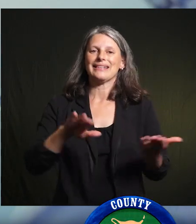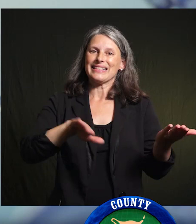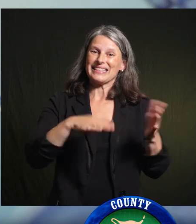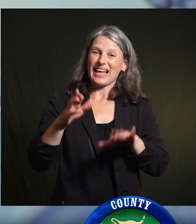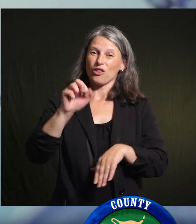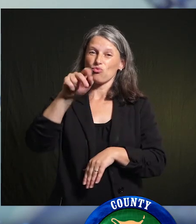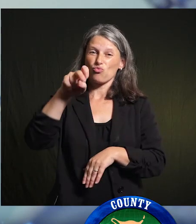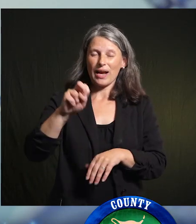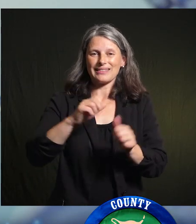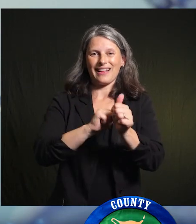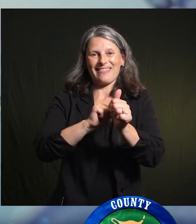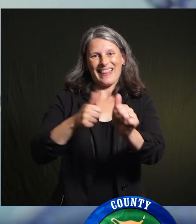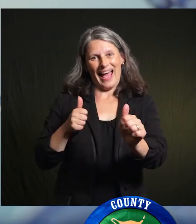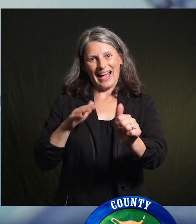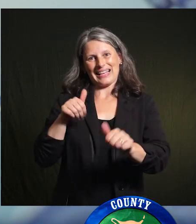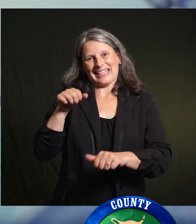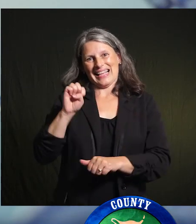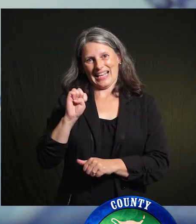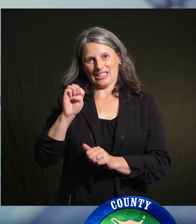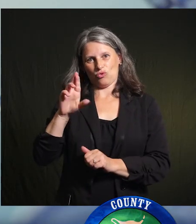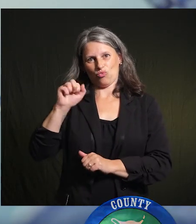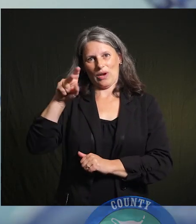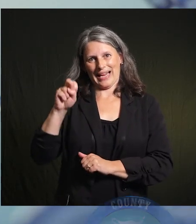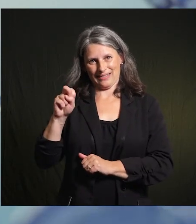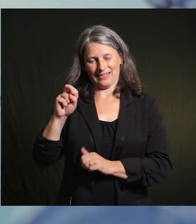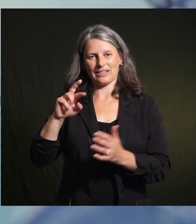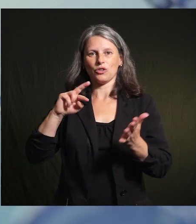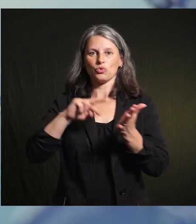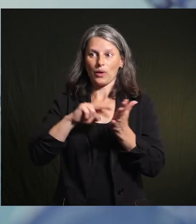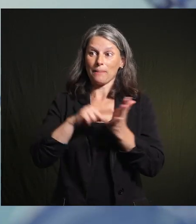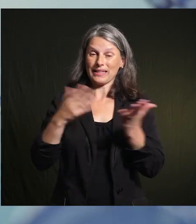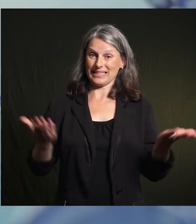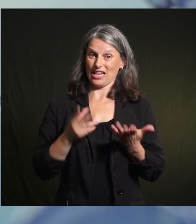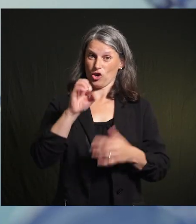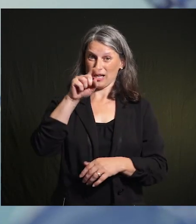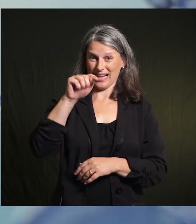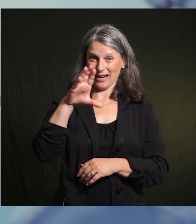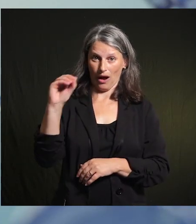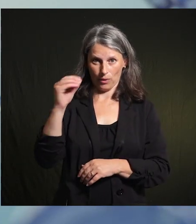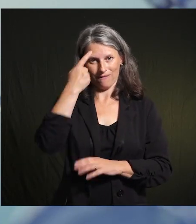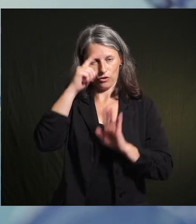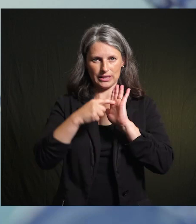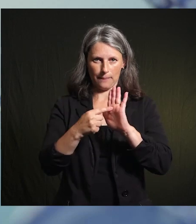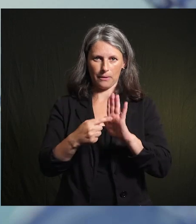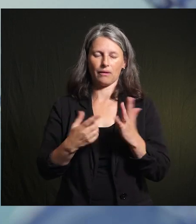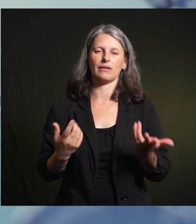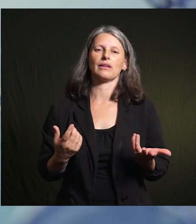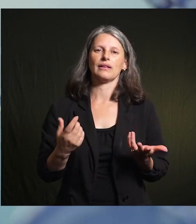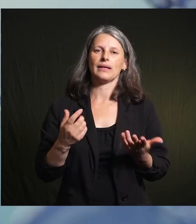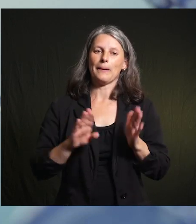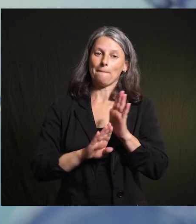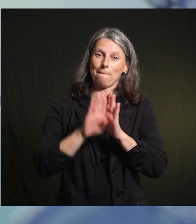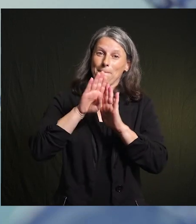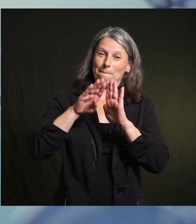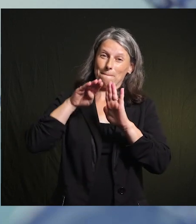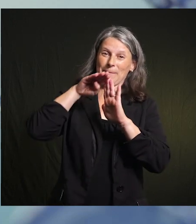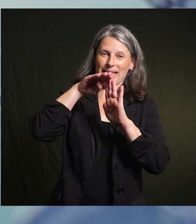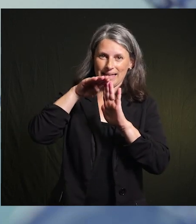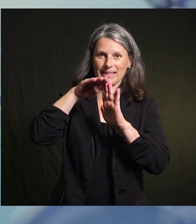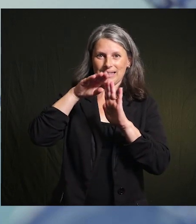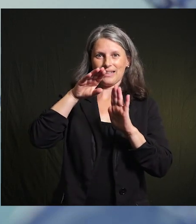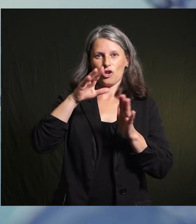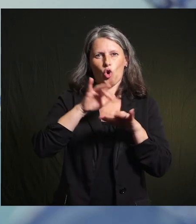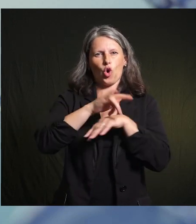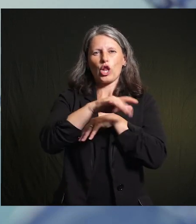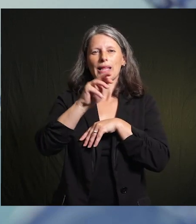rates lag case rates. So here in Kent County, for instance, we had our peak in cases in